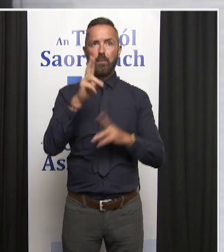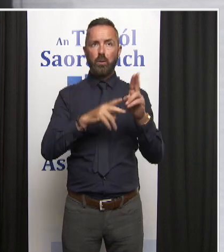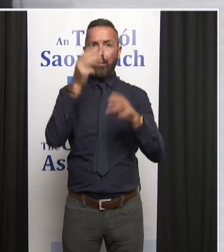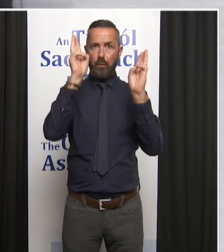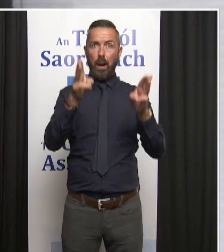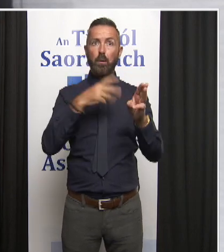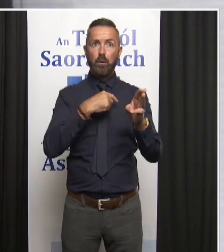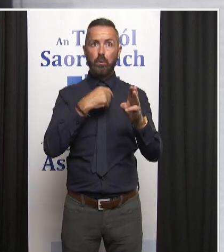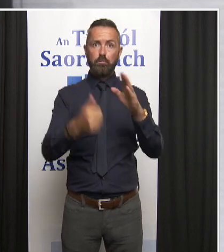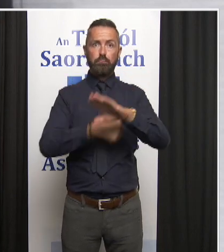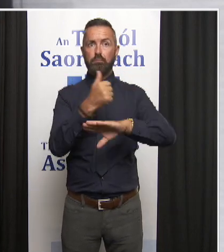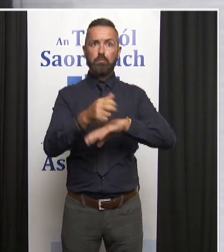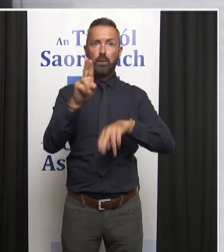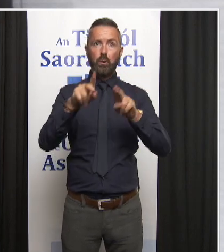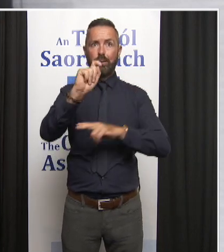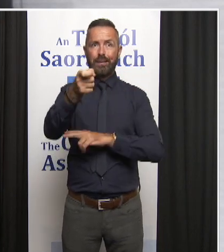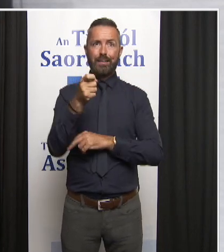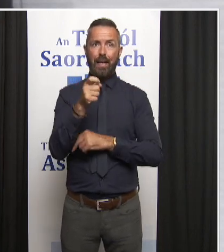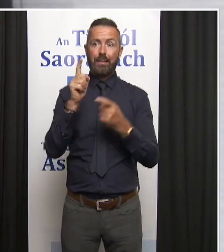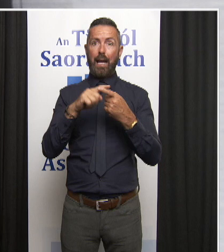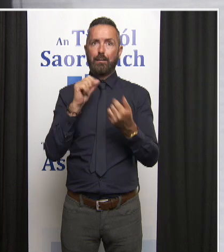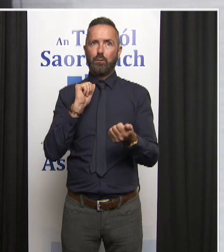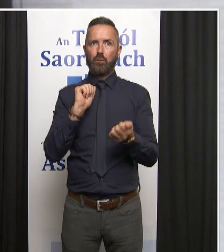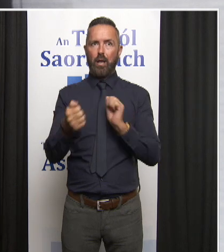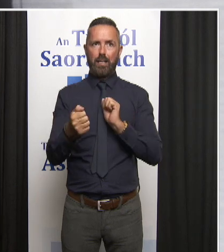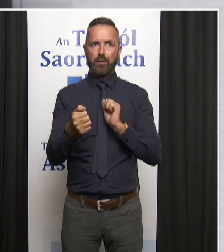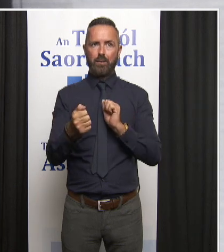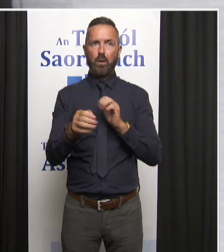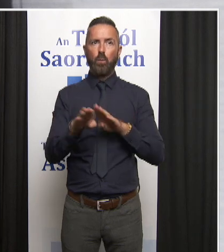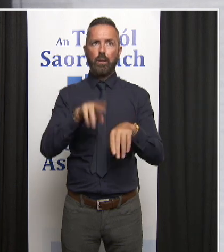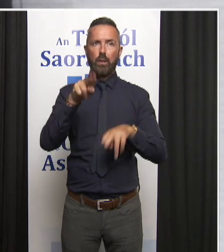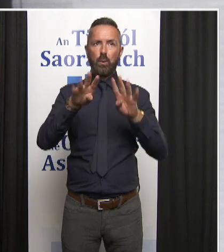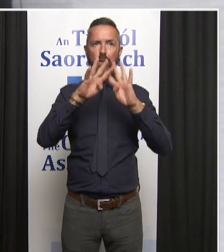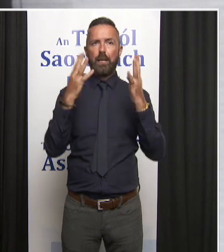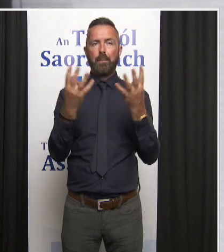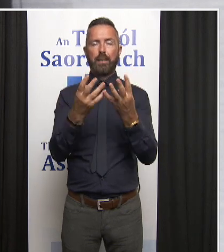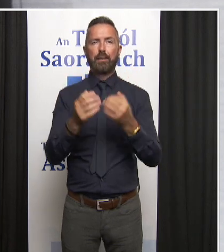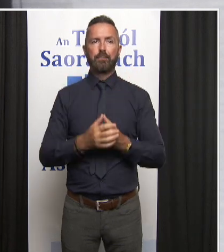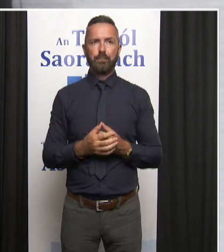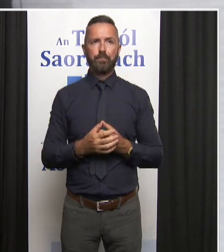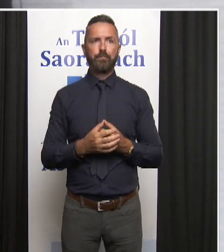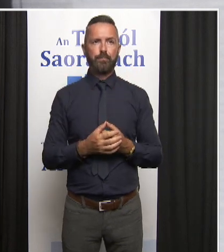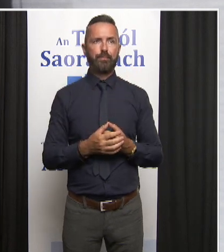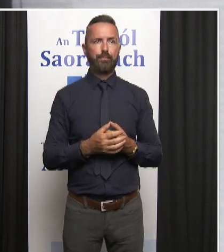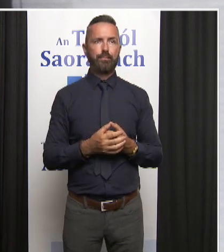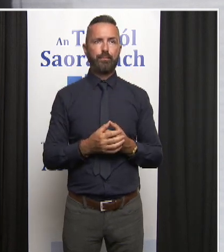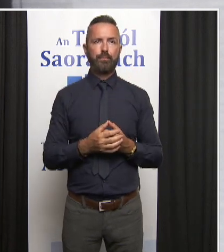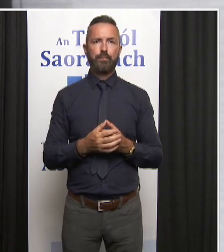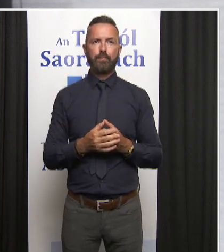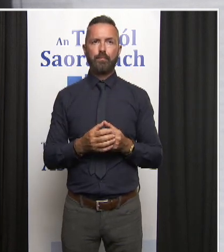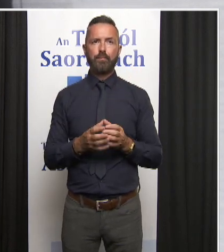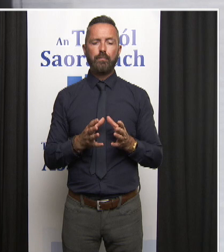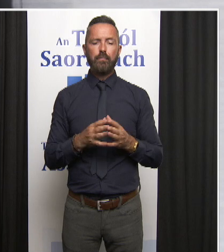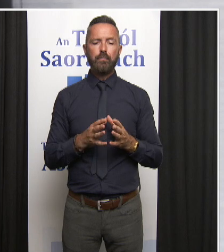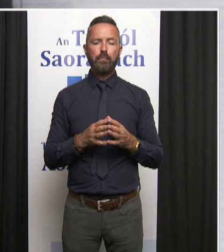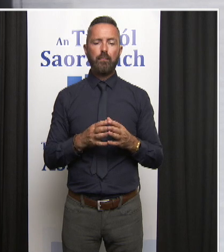but that it should be subject to ratification of the new assembly, and then that